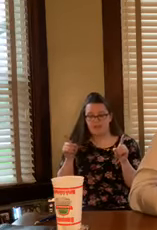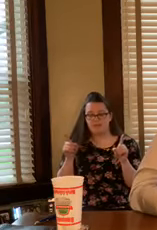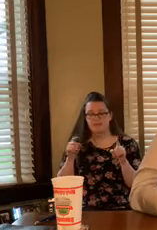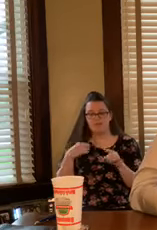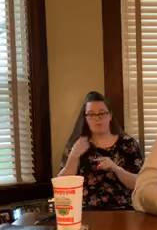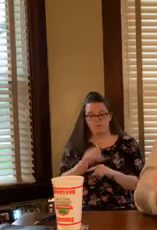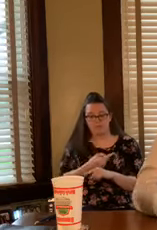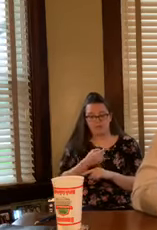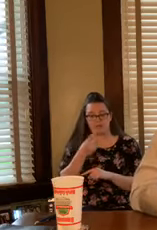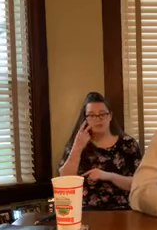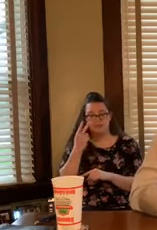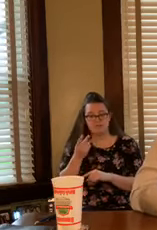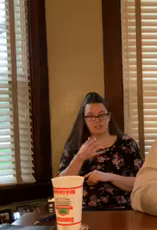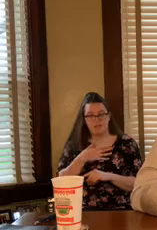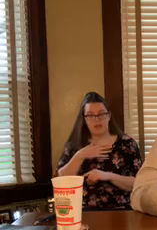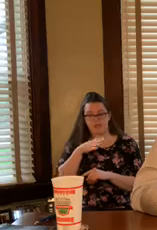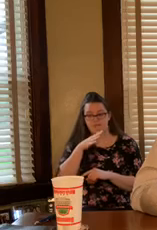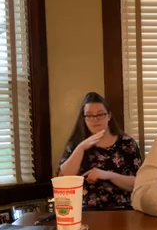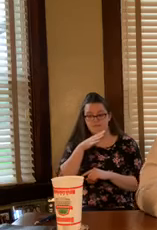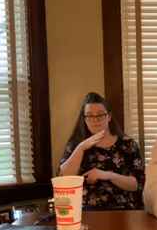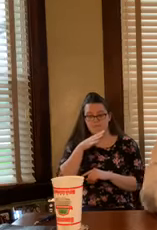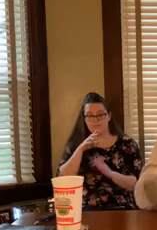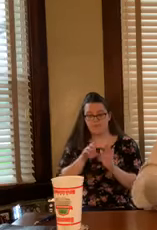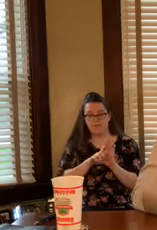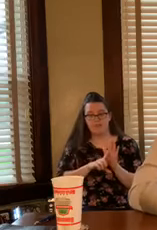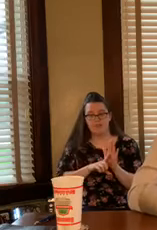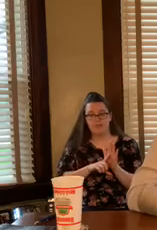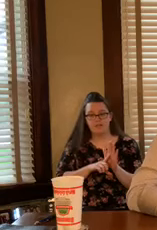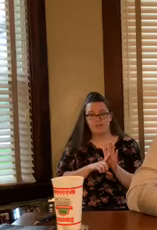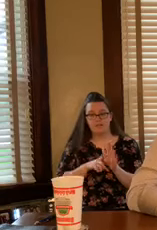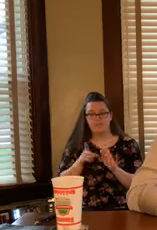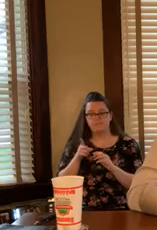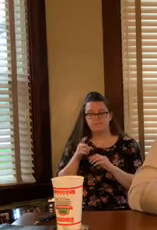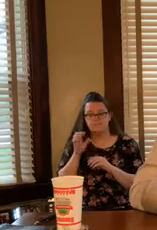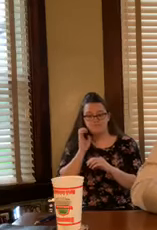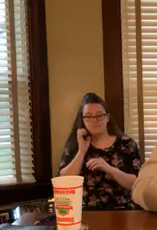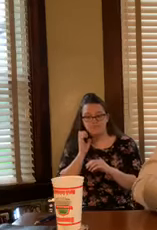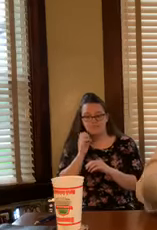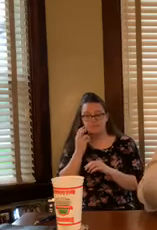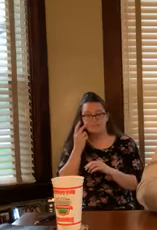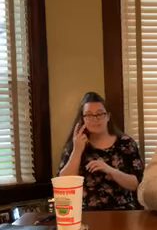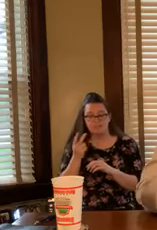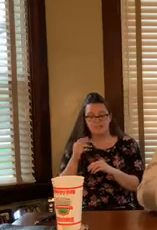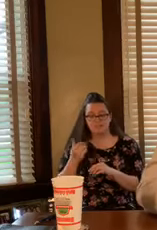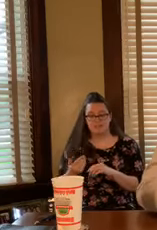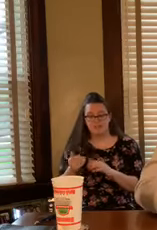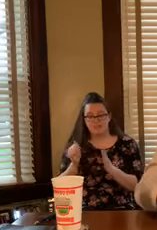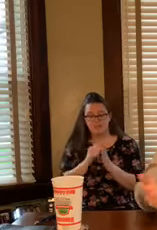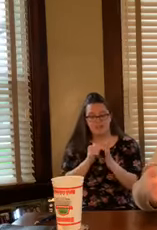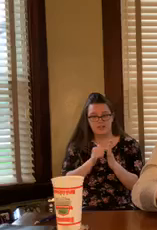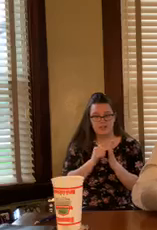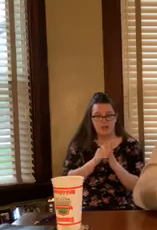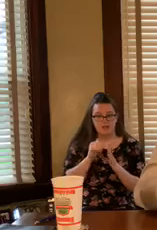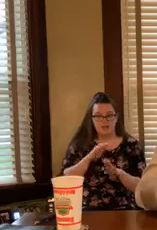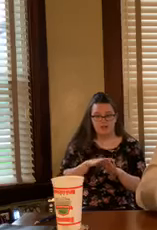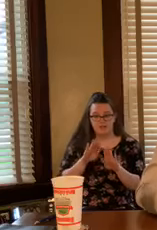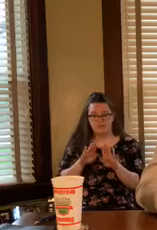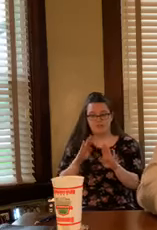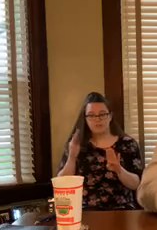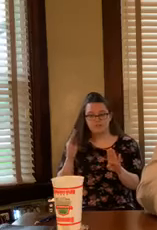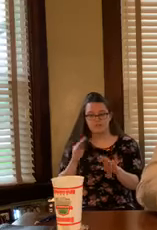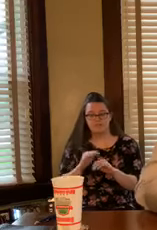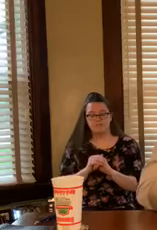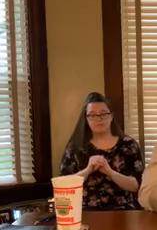her through that picture window and she sees us and begins to knock on the door or ring the